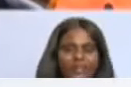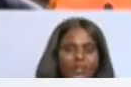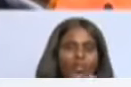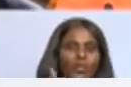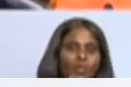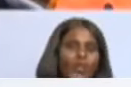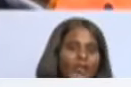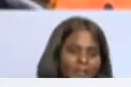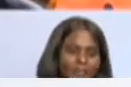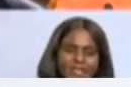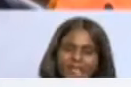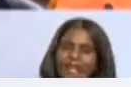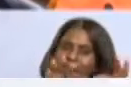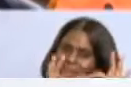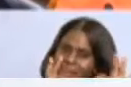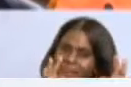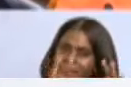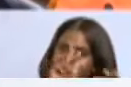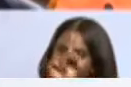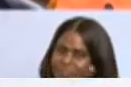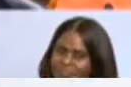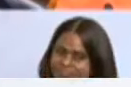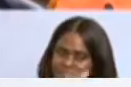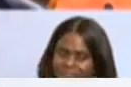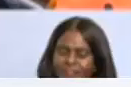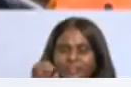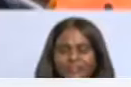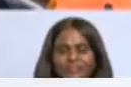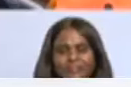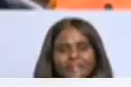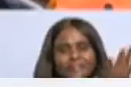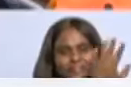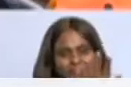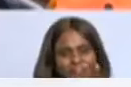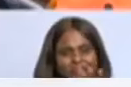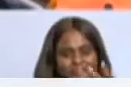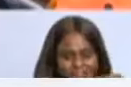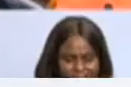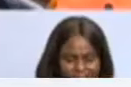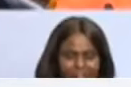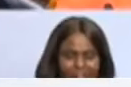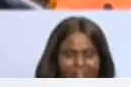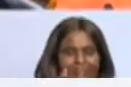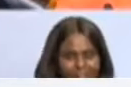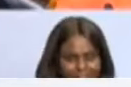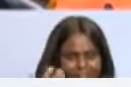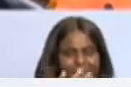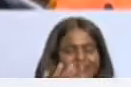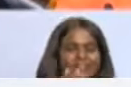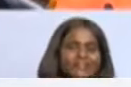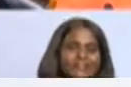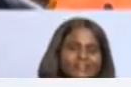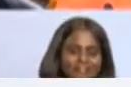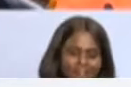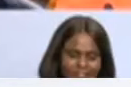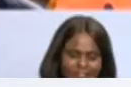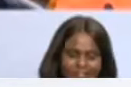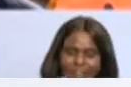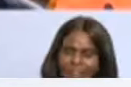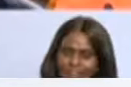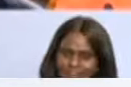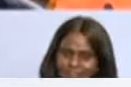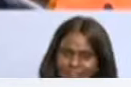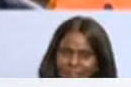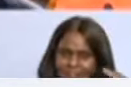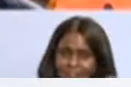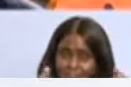to effectively participate in the economic development of their country, our country. In